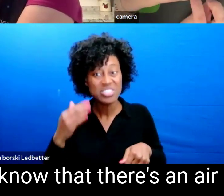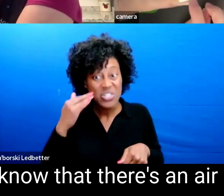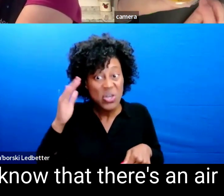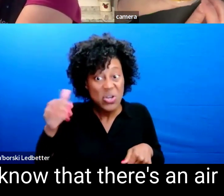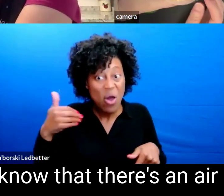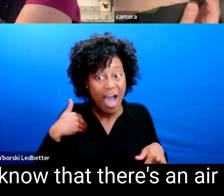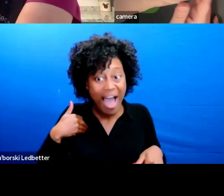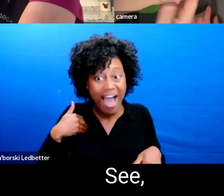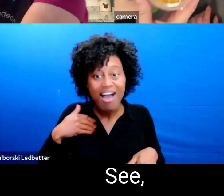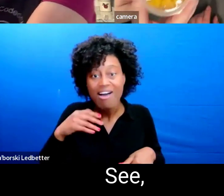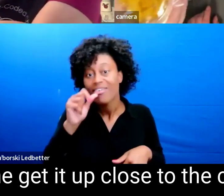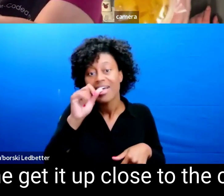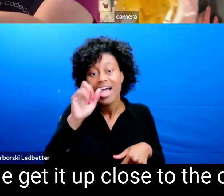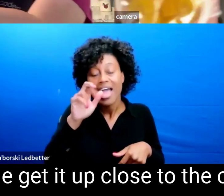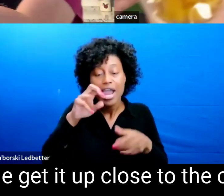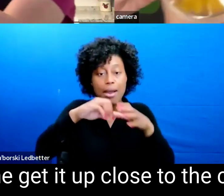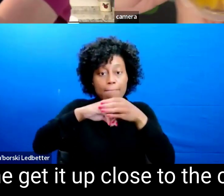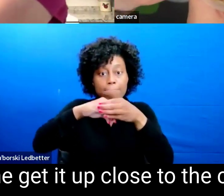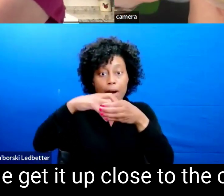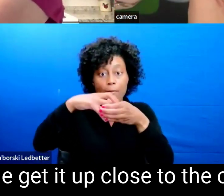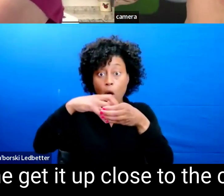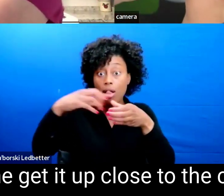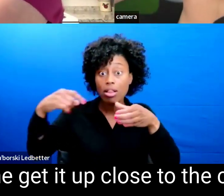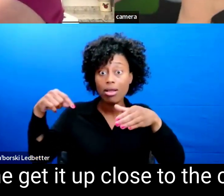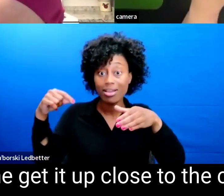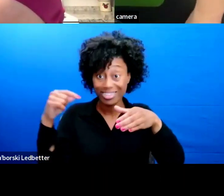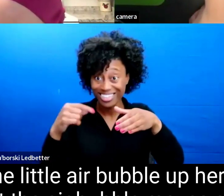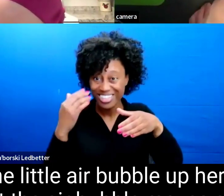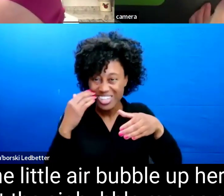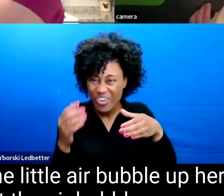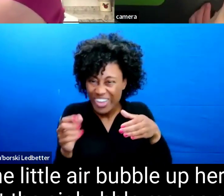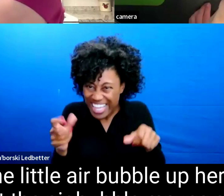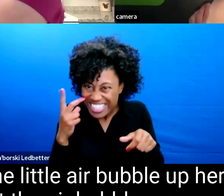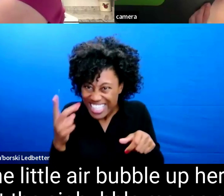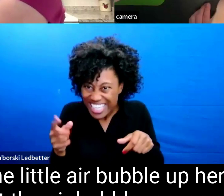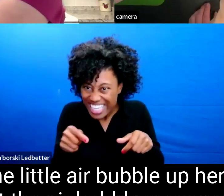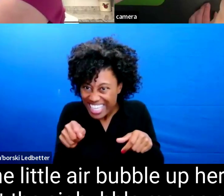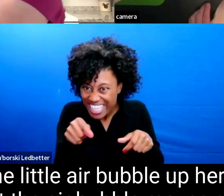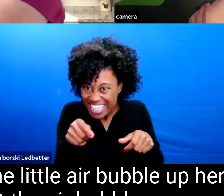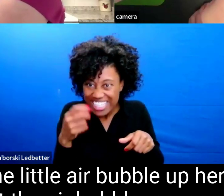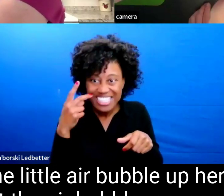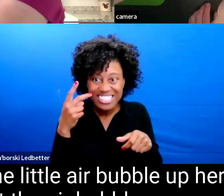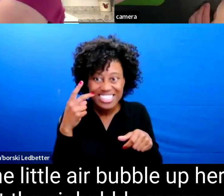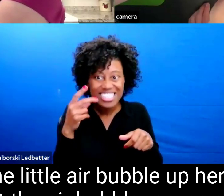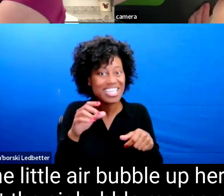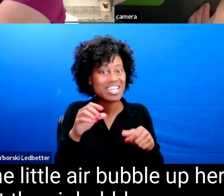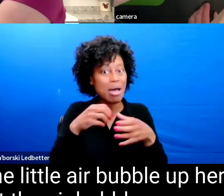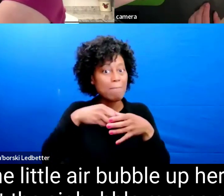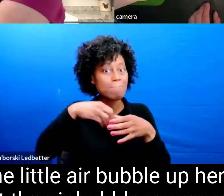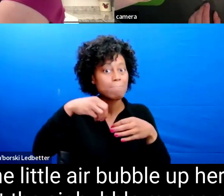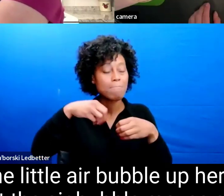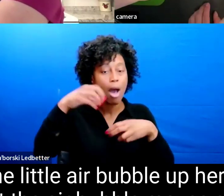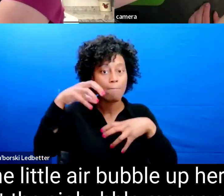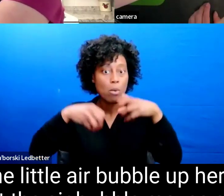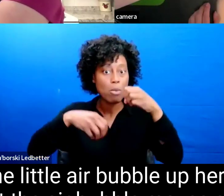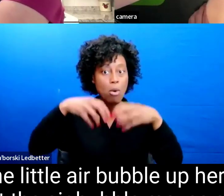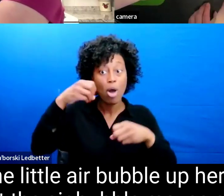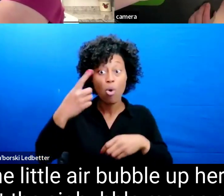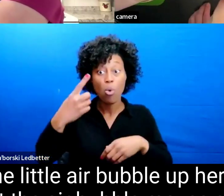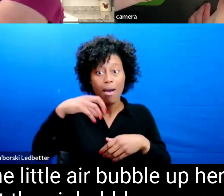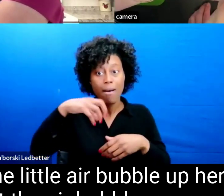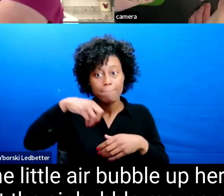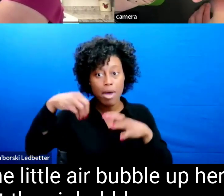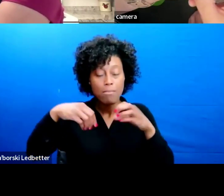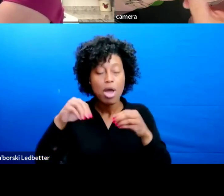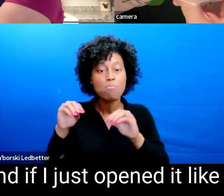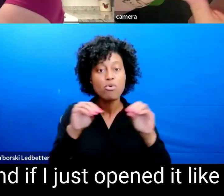air bubble? Let's see, let me get it up close to the camera. But you see the little air bubble up here? And you notice that the air bubble